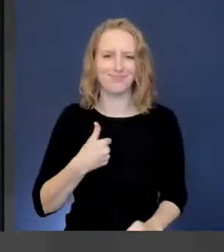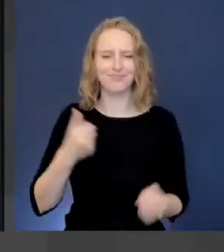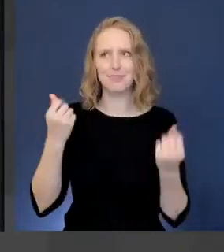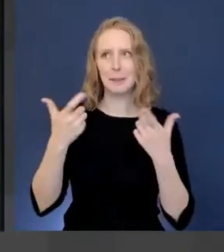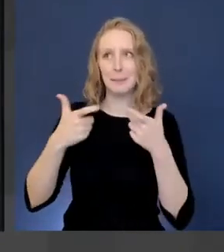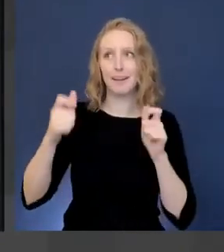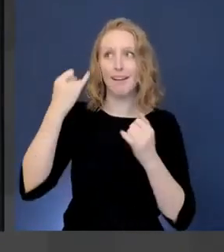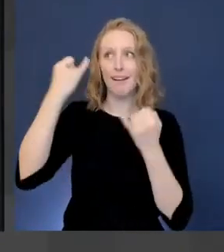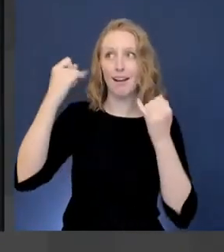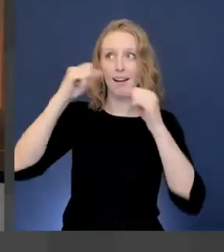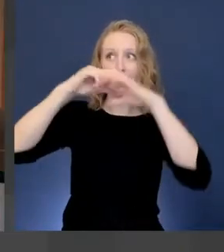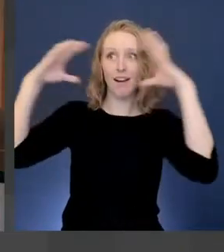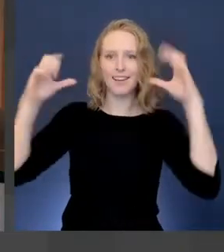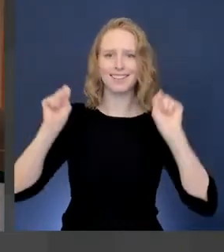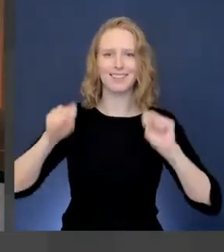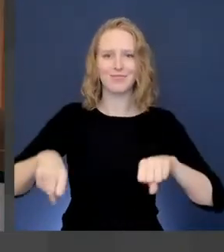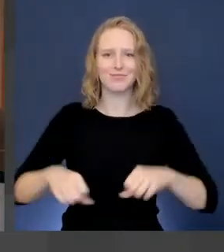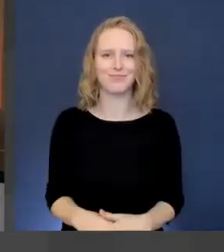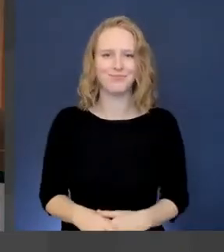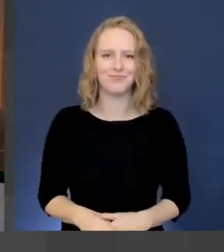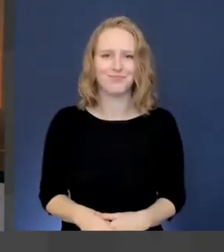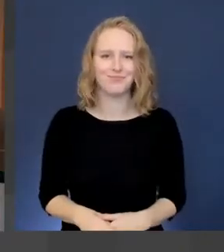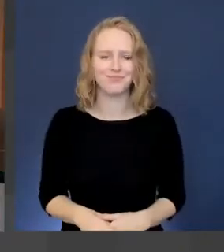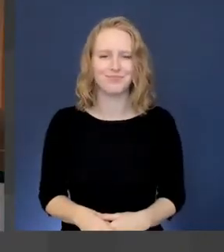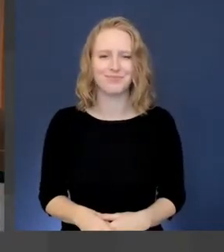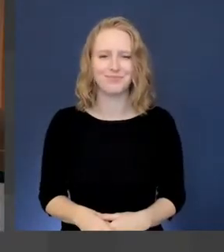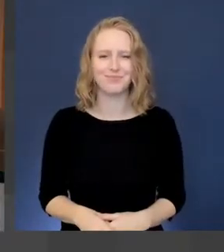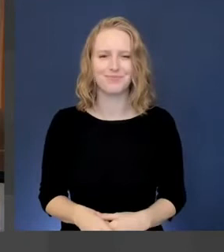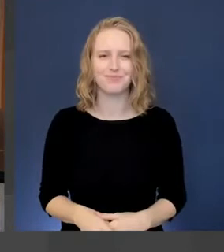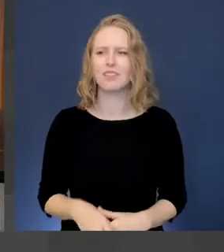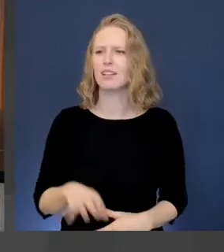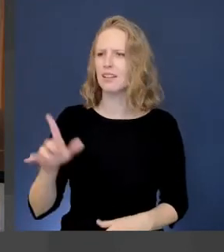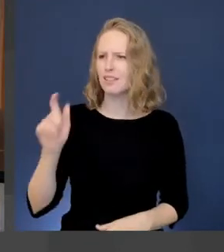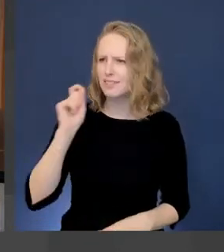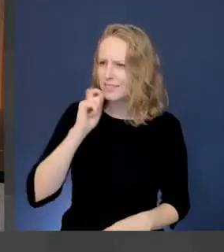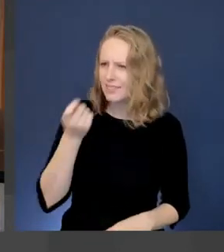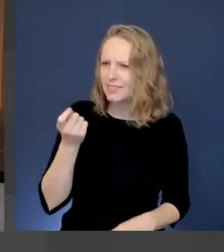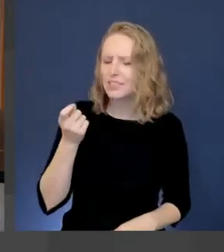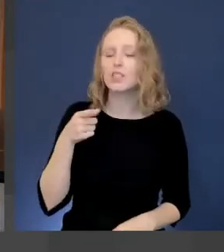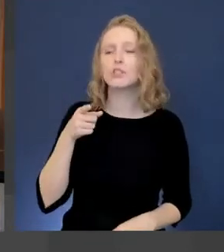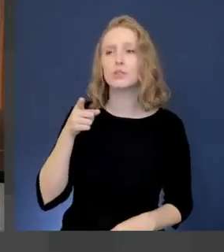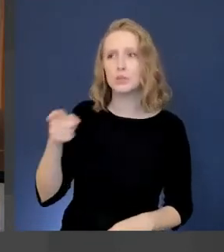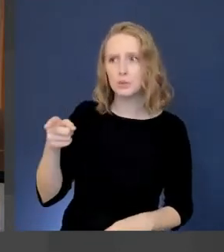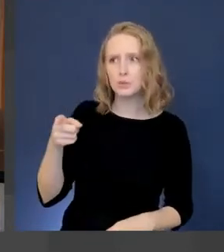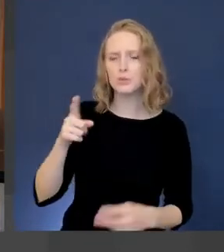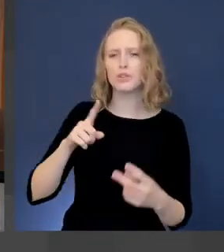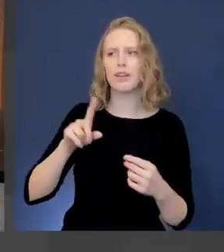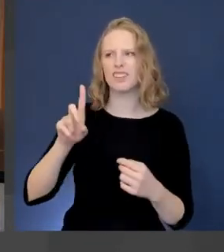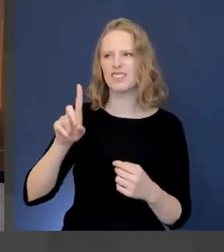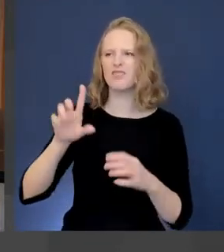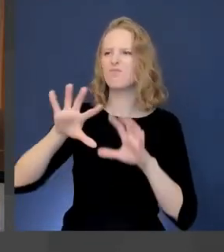bit better. That does sound cool. Yeah. You and the Dungeons team have been working so hard recently, and Oh, you've yeah. recently had a couple of really